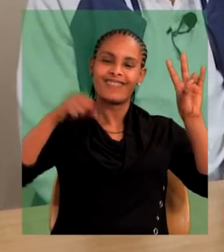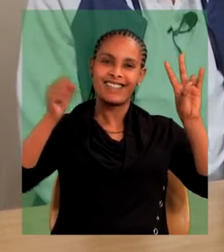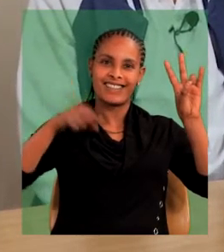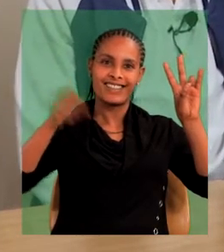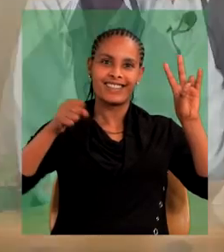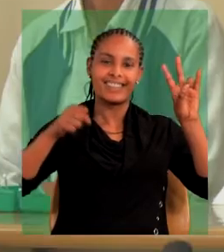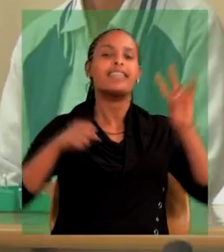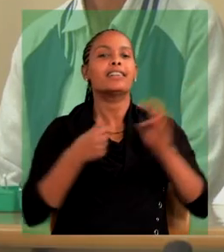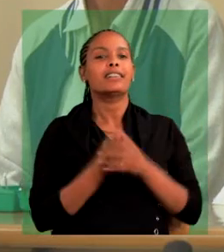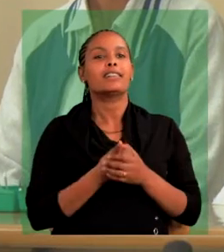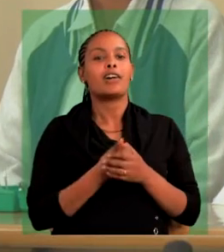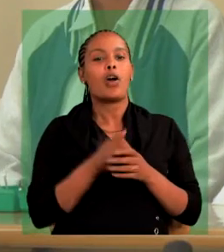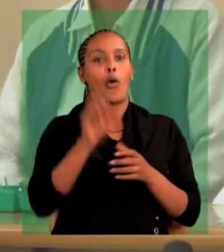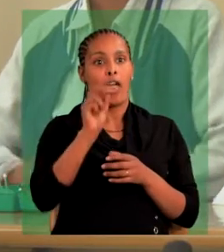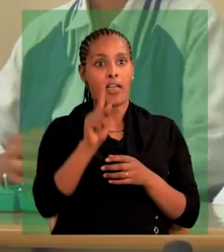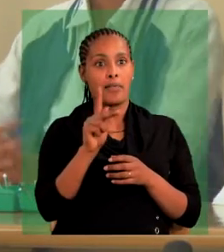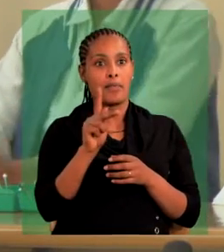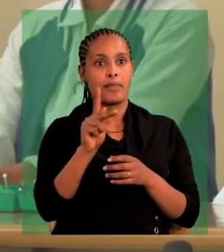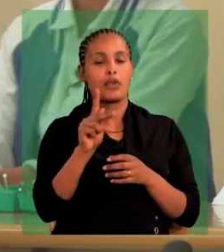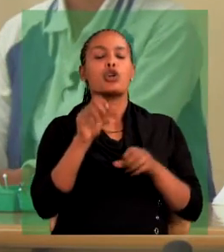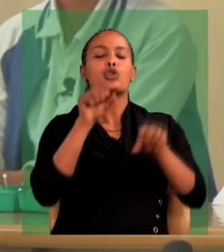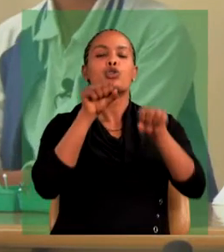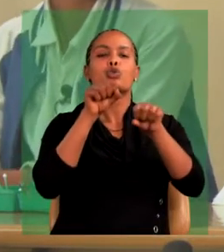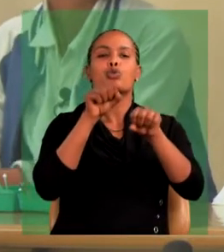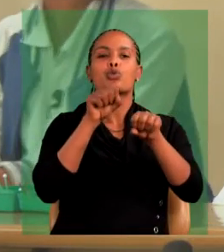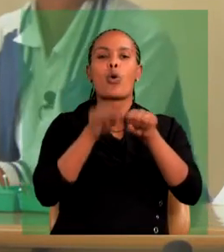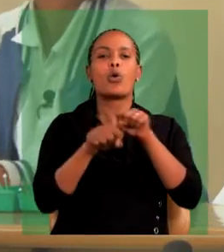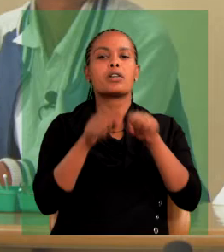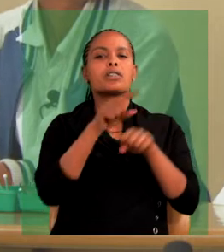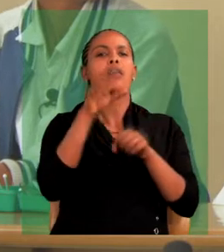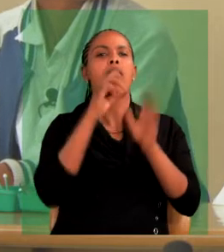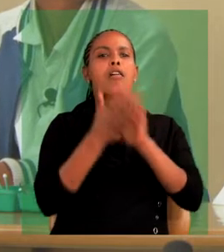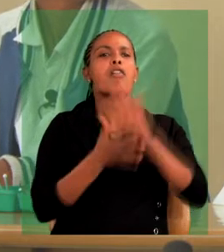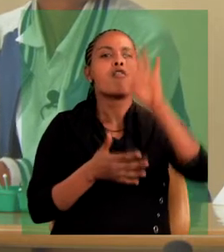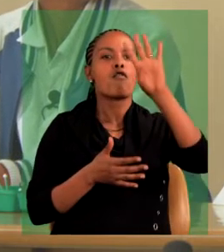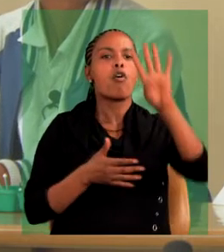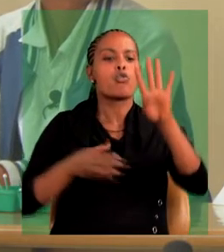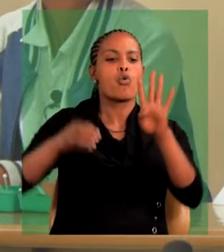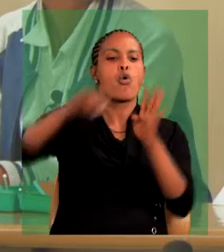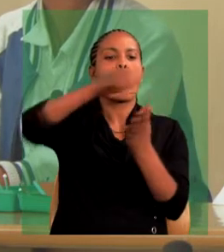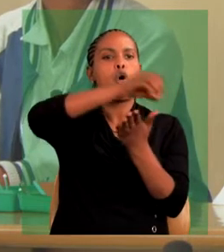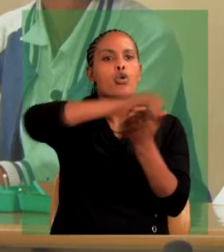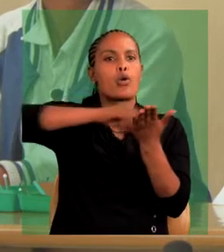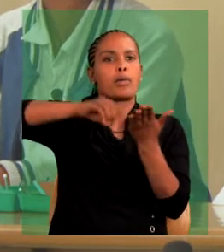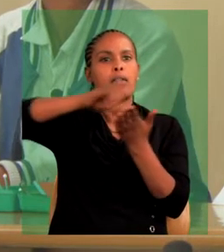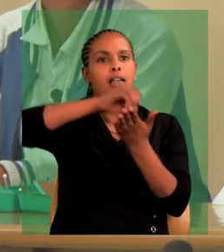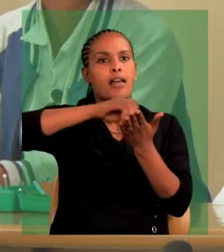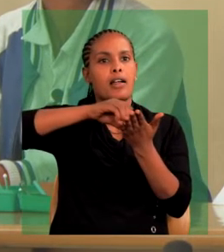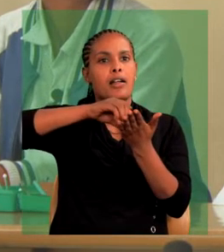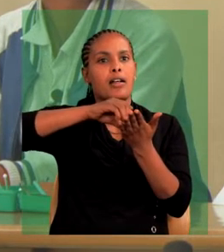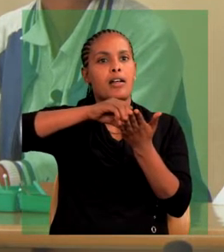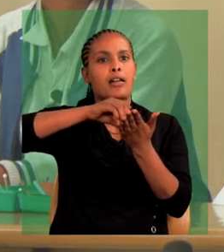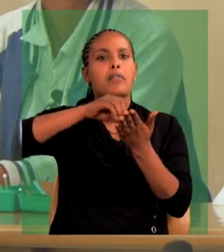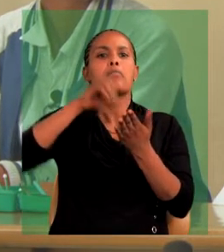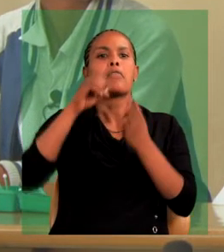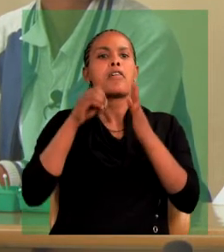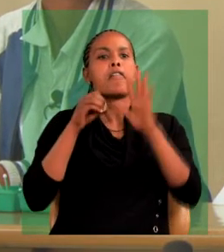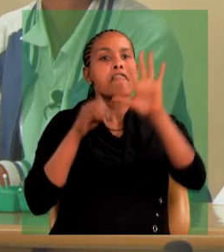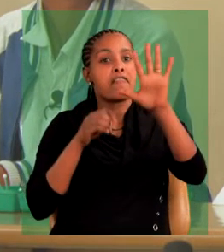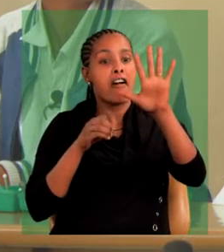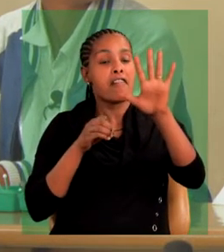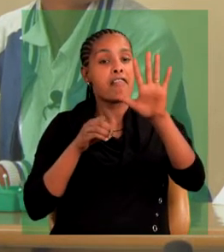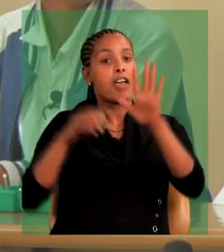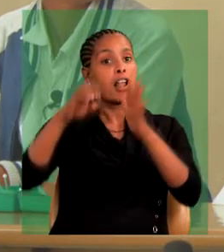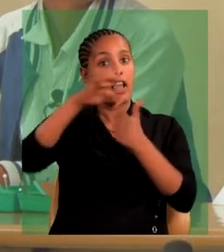7. Okay. So there are 4 orbitals. Where are the 5